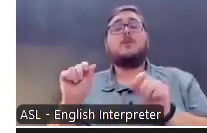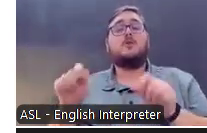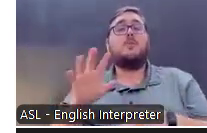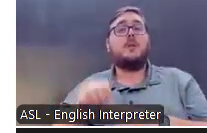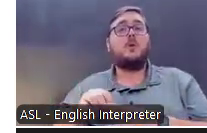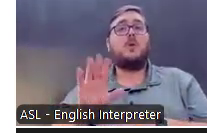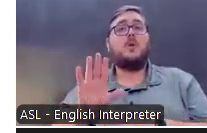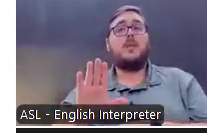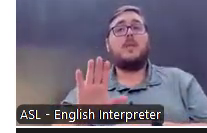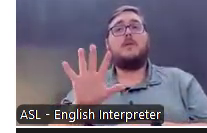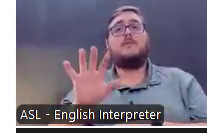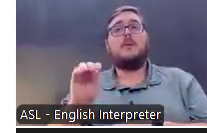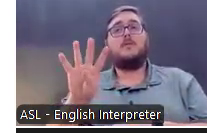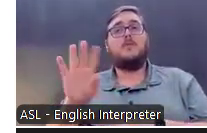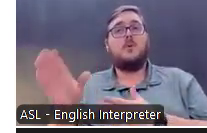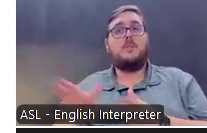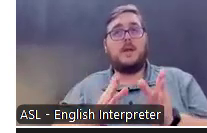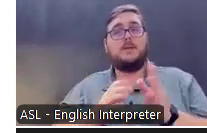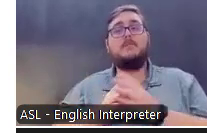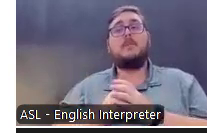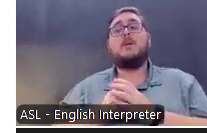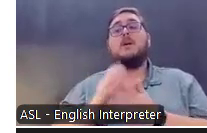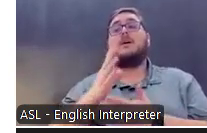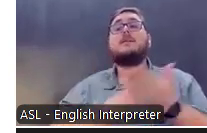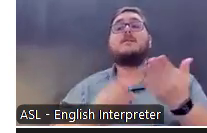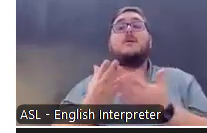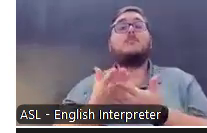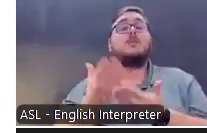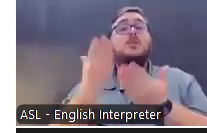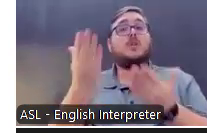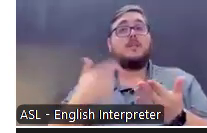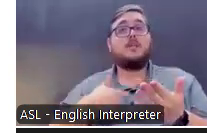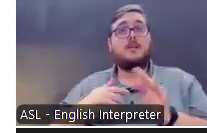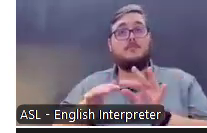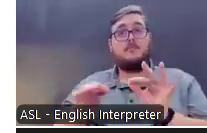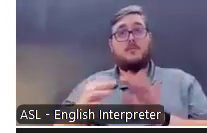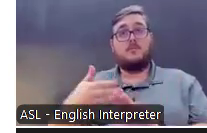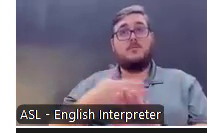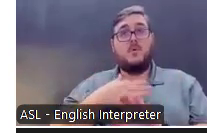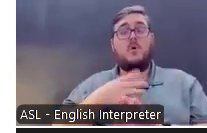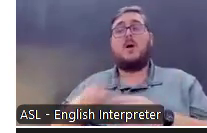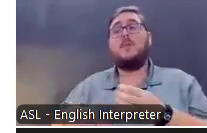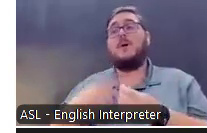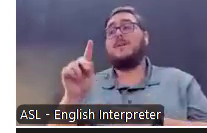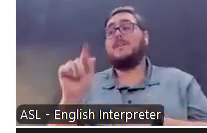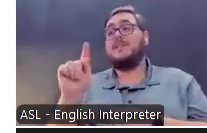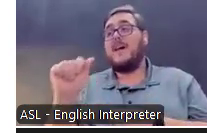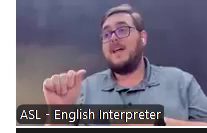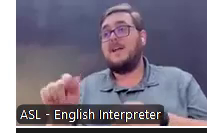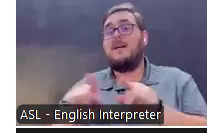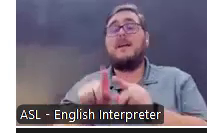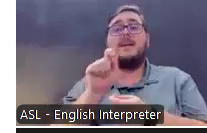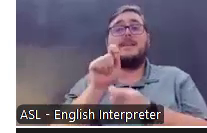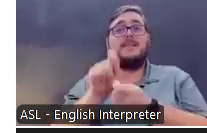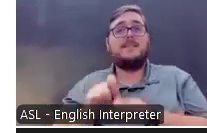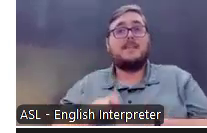mentioned earlier, as far as asking about data or if details should be on that plan to help alleviate